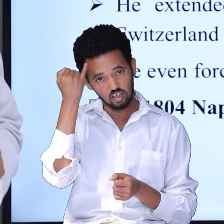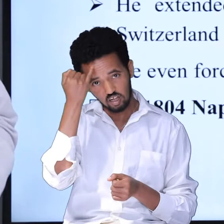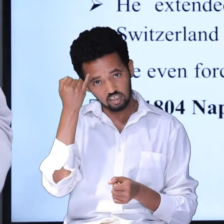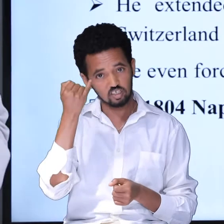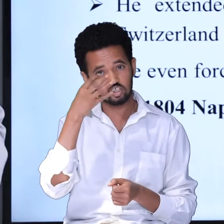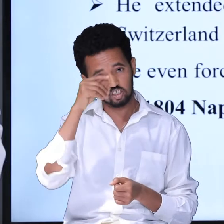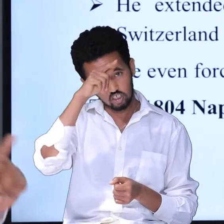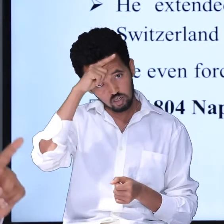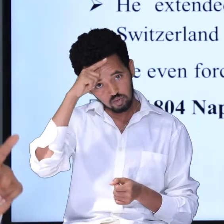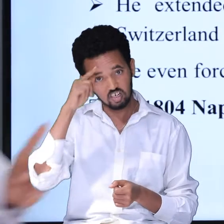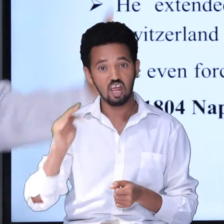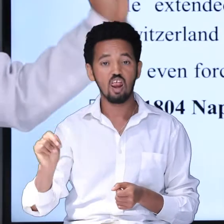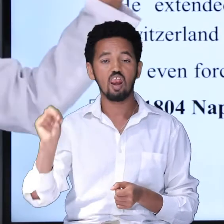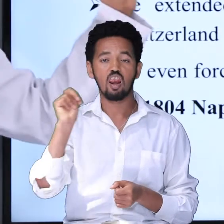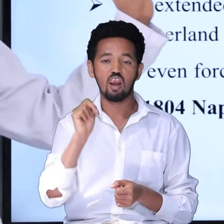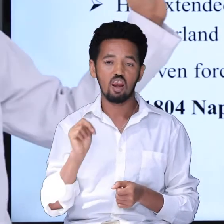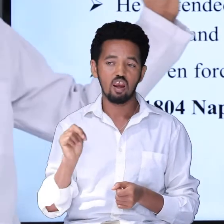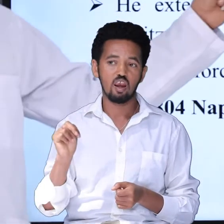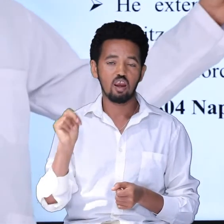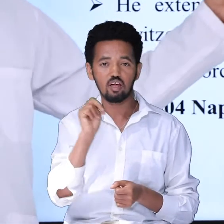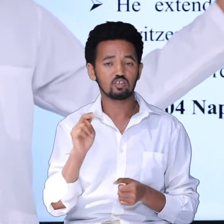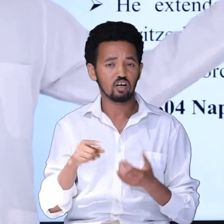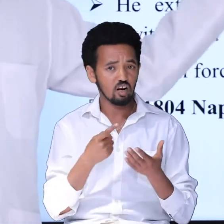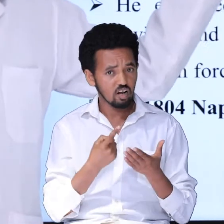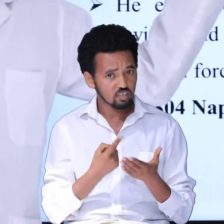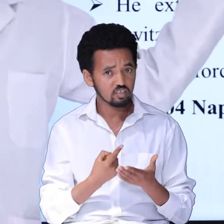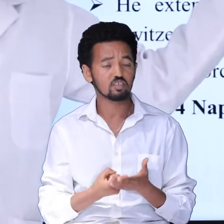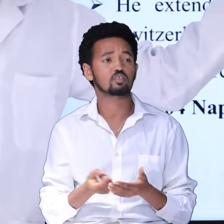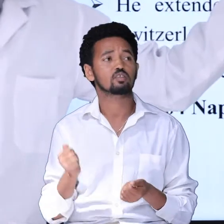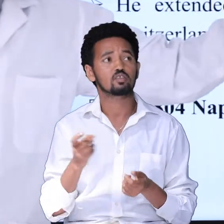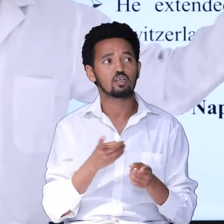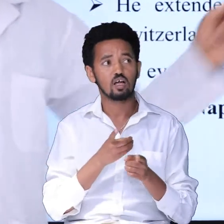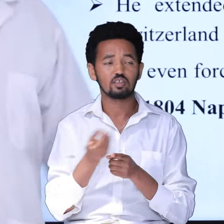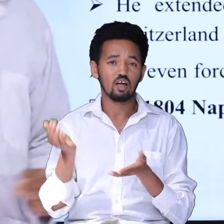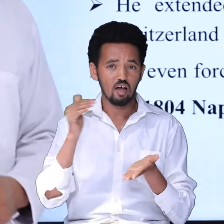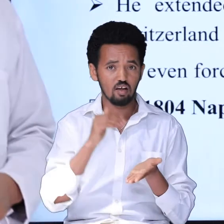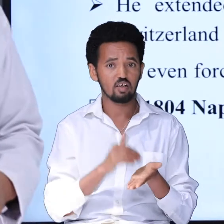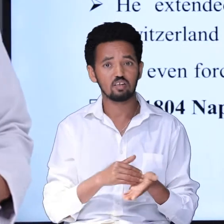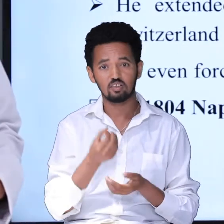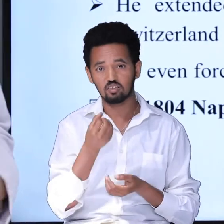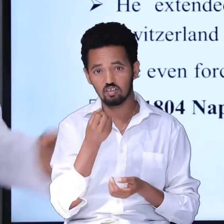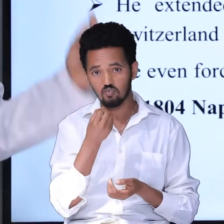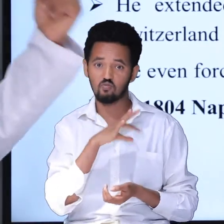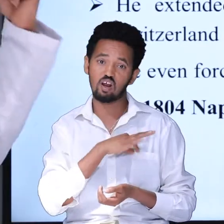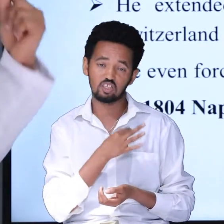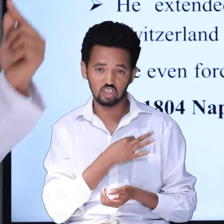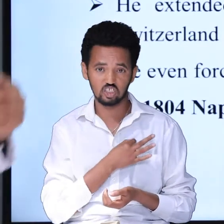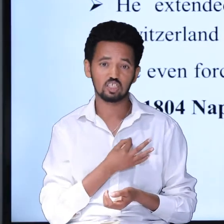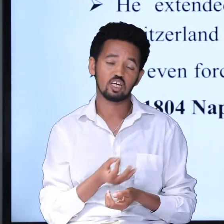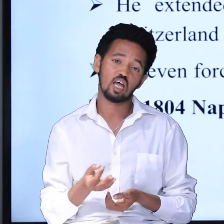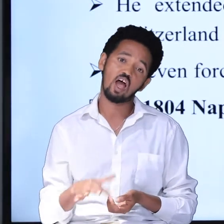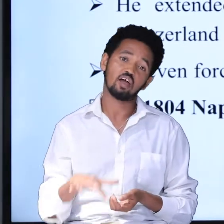and Netherlands. But Napoleon smashed the alliance against the French and